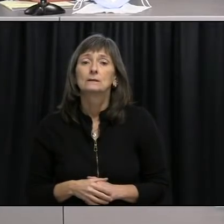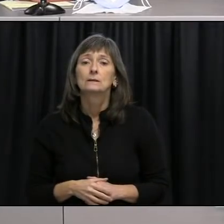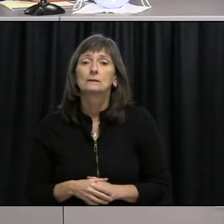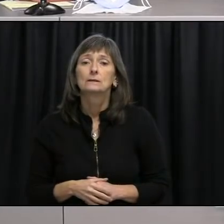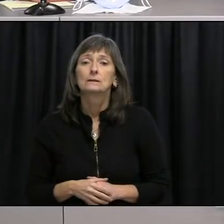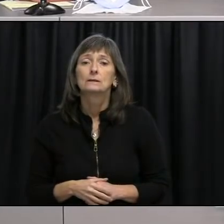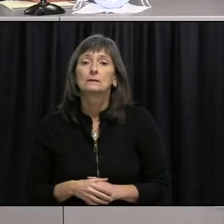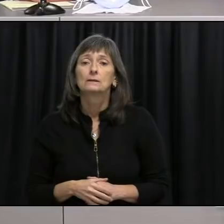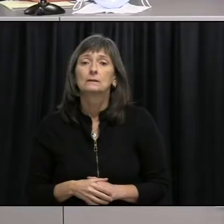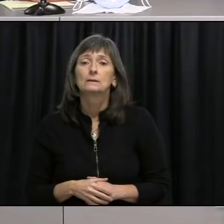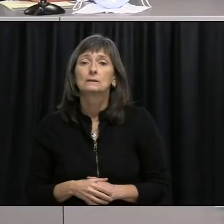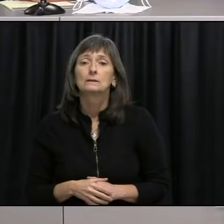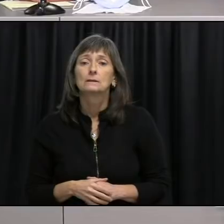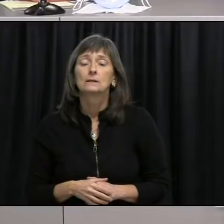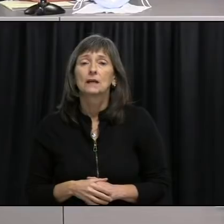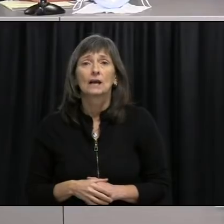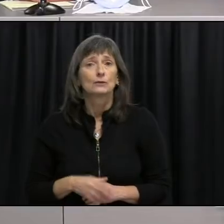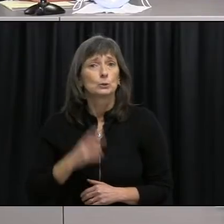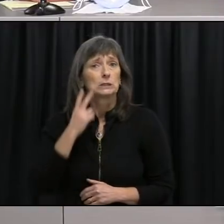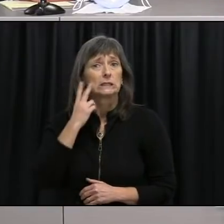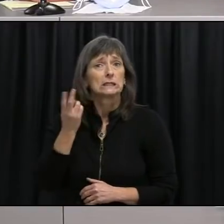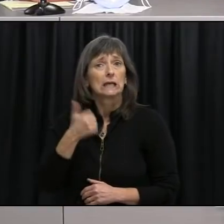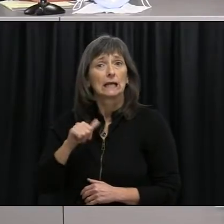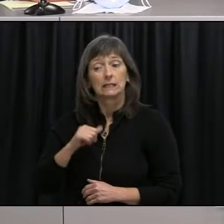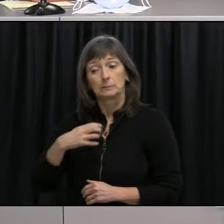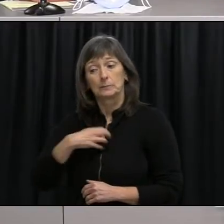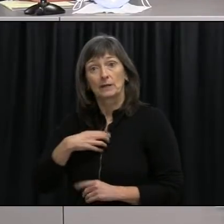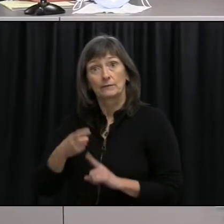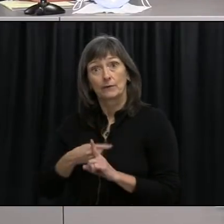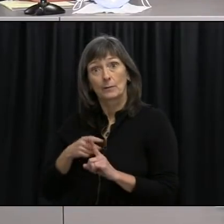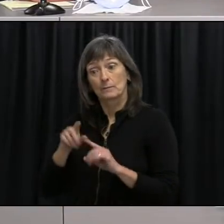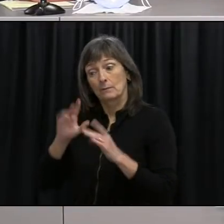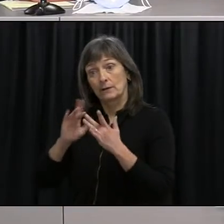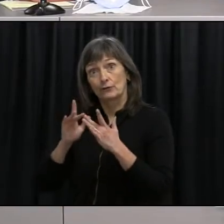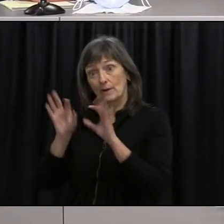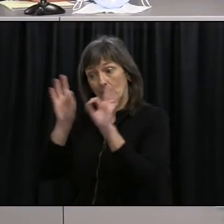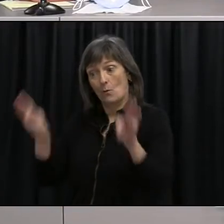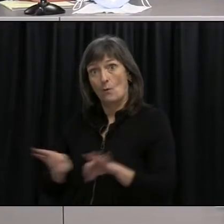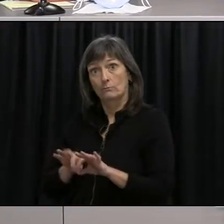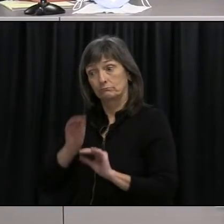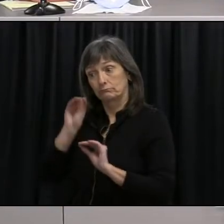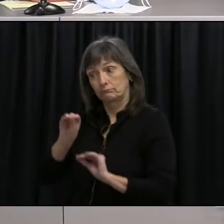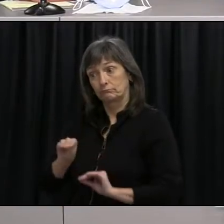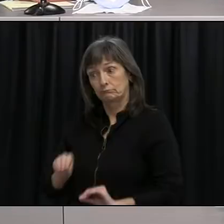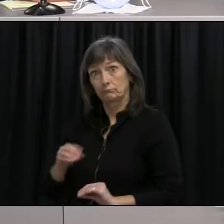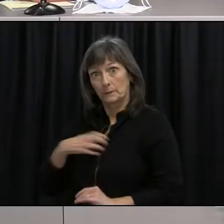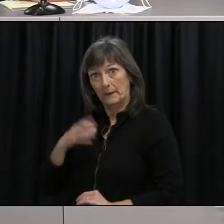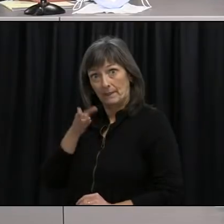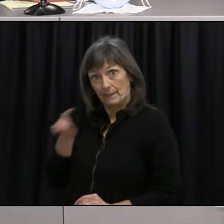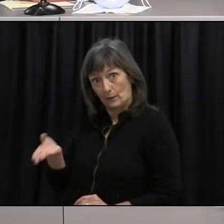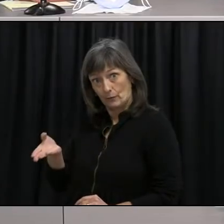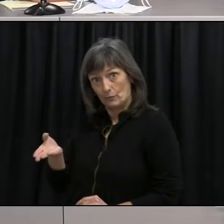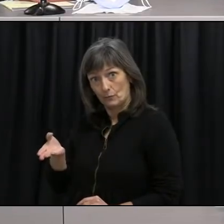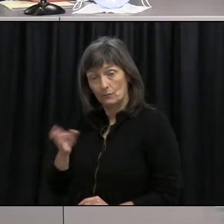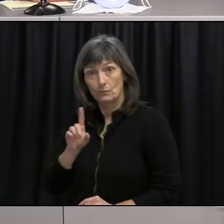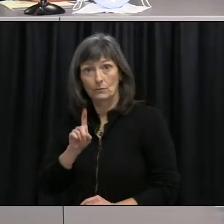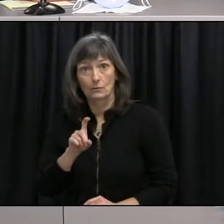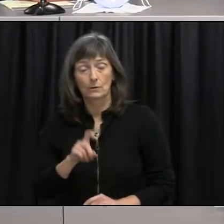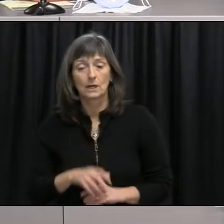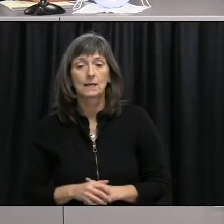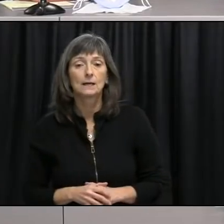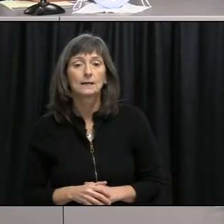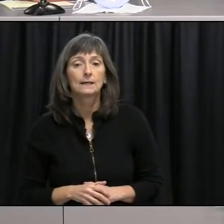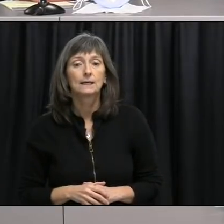other sources like the online tattle form, that sort of thing, that compliance is starting to wane? We're